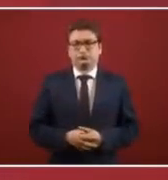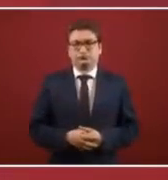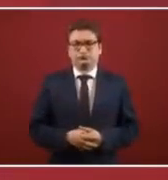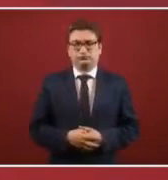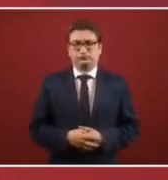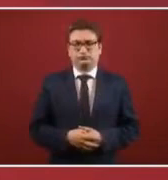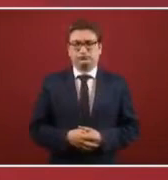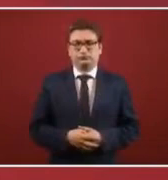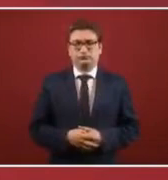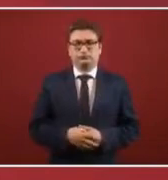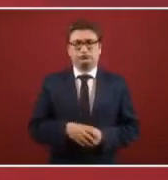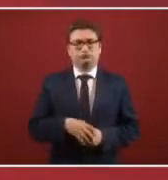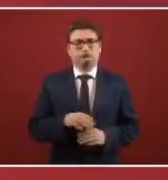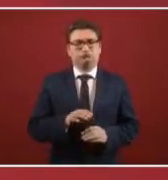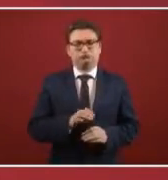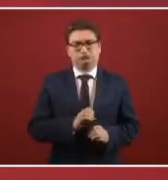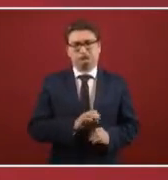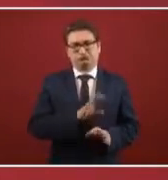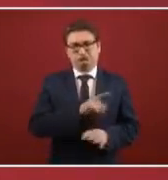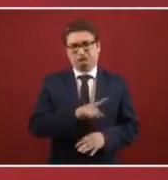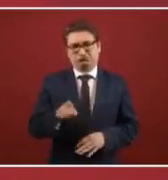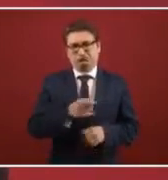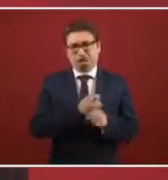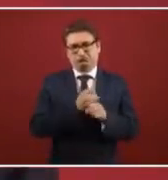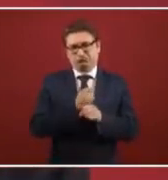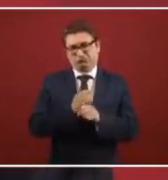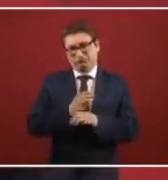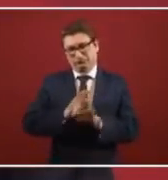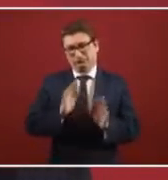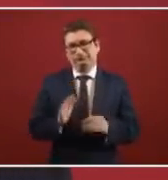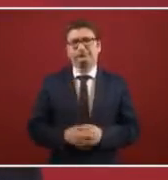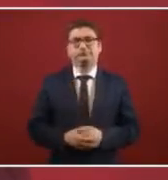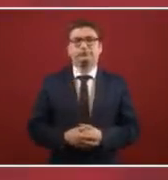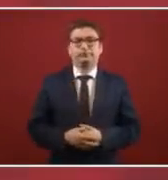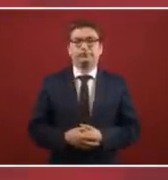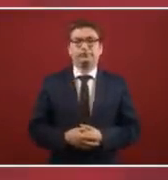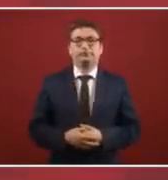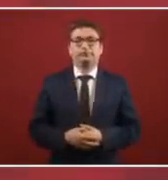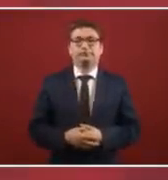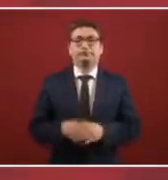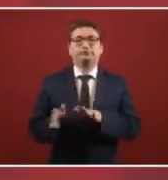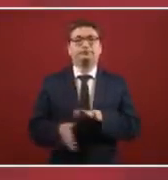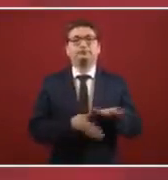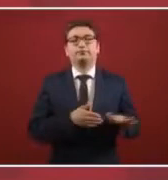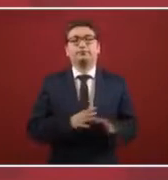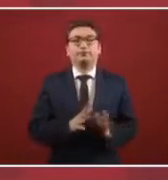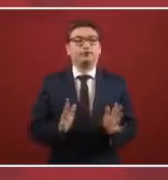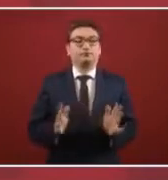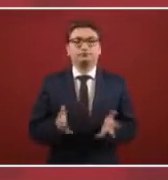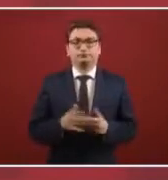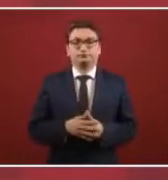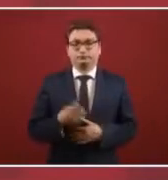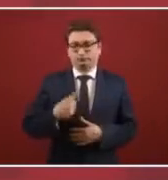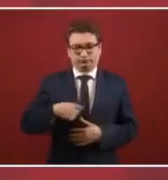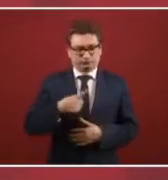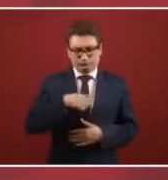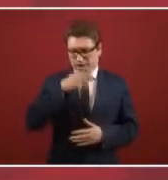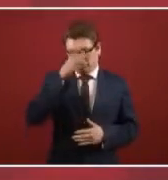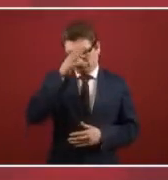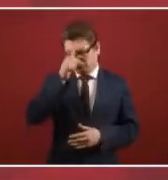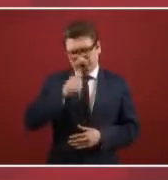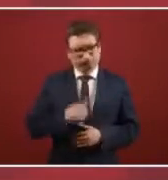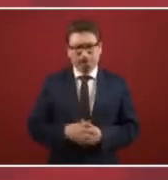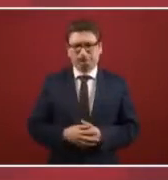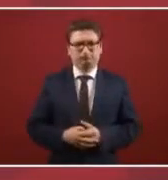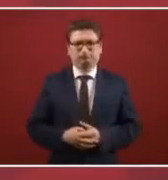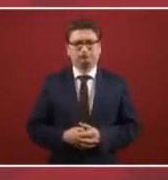Ahí se los dejo de tarea. And I'll let you do your homework on that. Ya No estamos de acuerdo So we are not